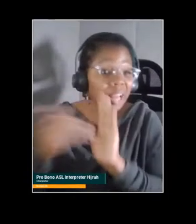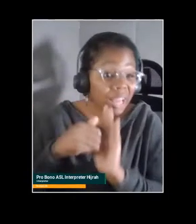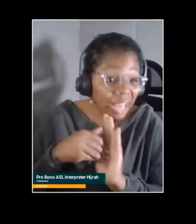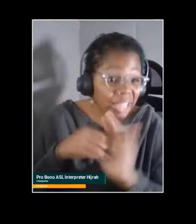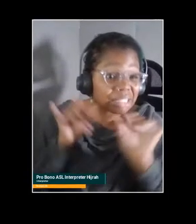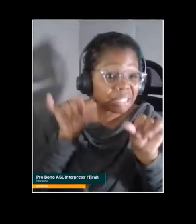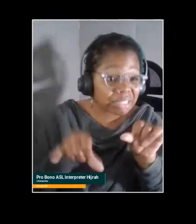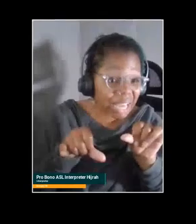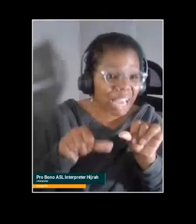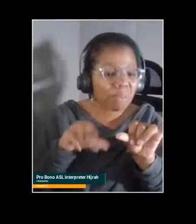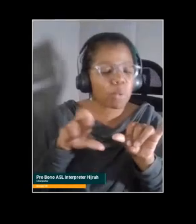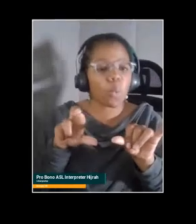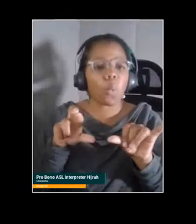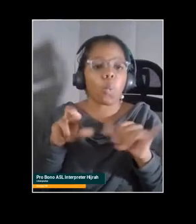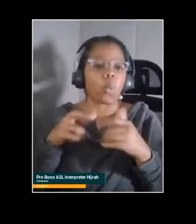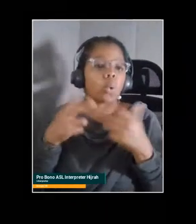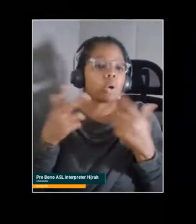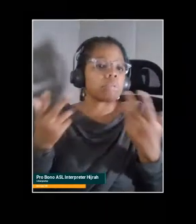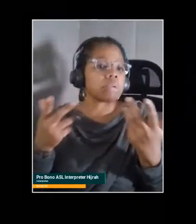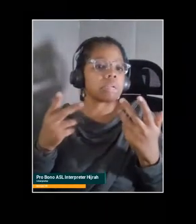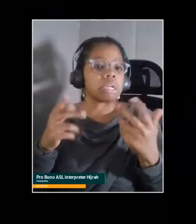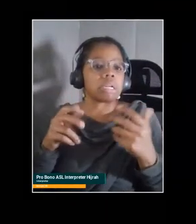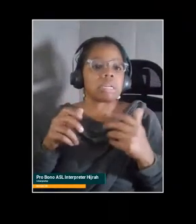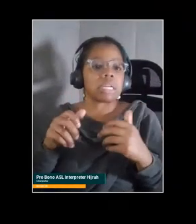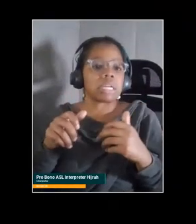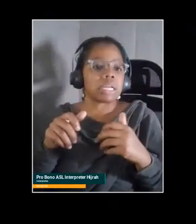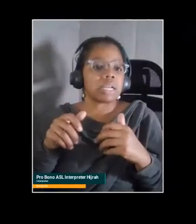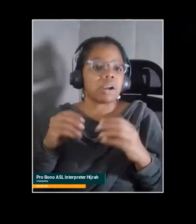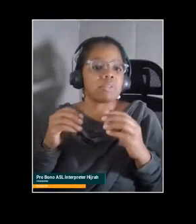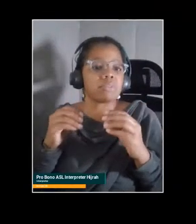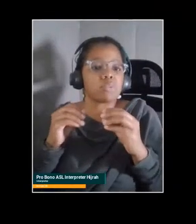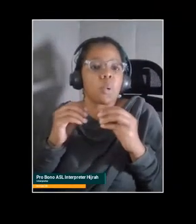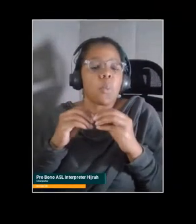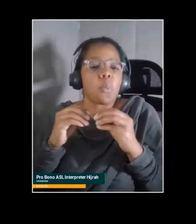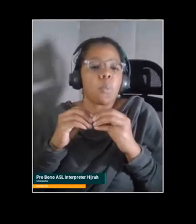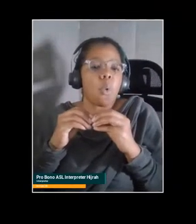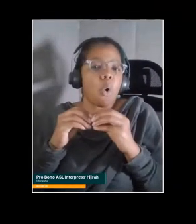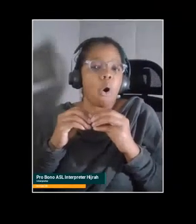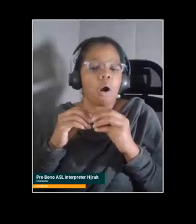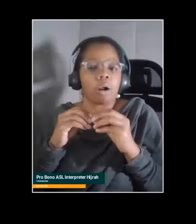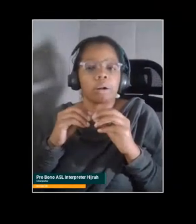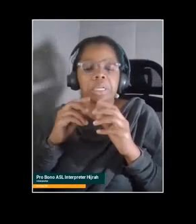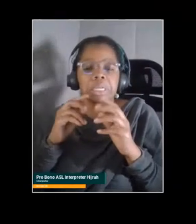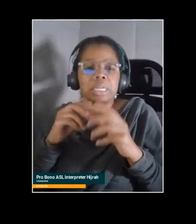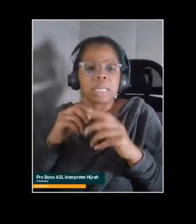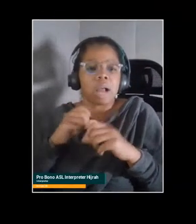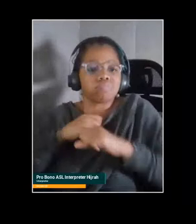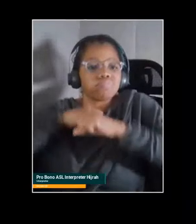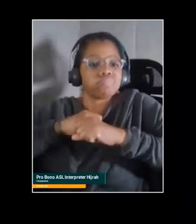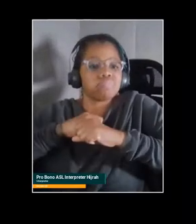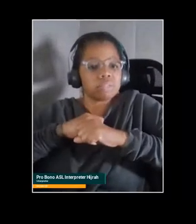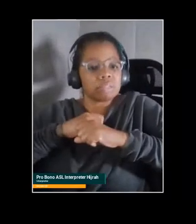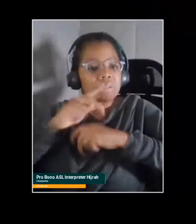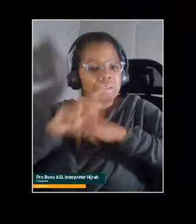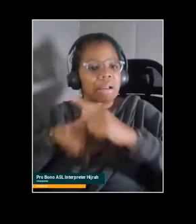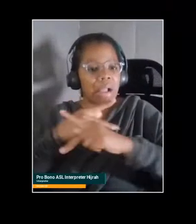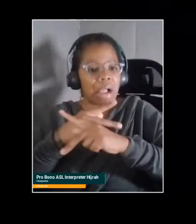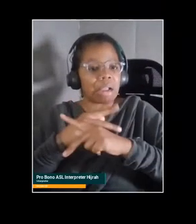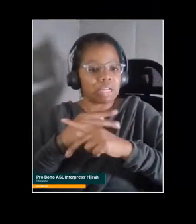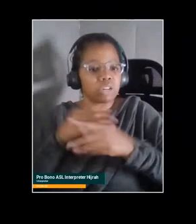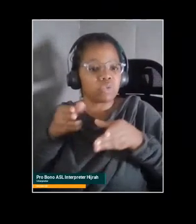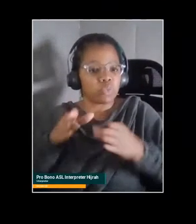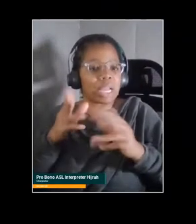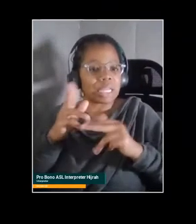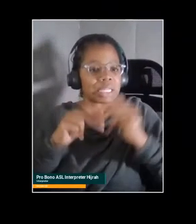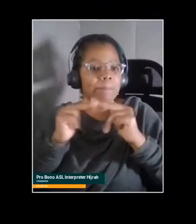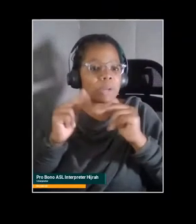is there a more kind of climate proof or climate ready way to rebuild that bridge? You know, it's maybe